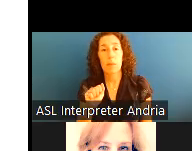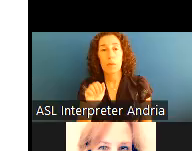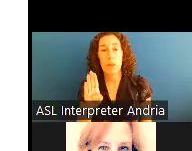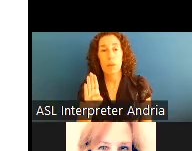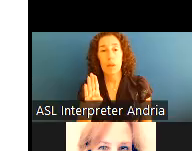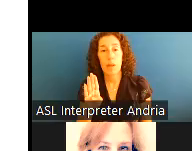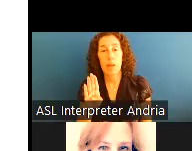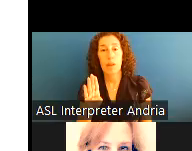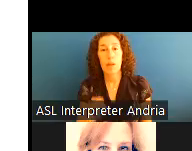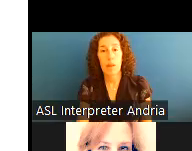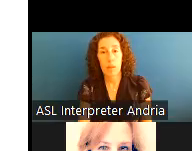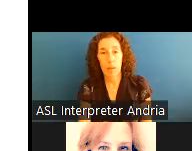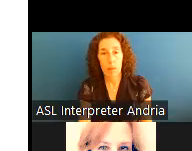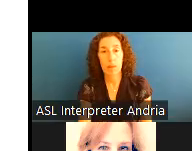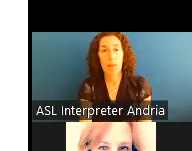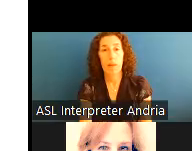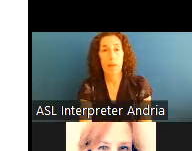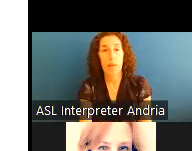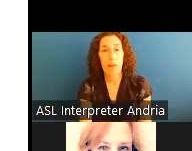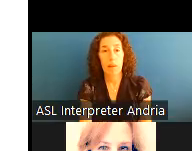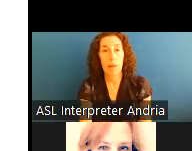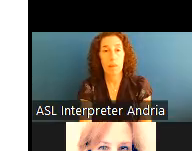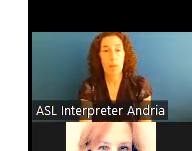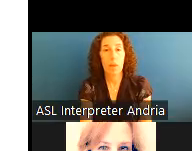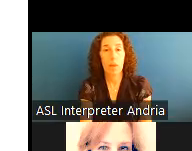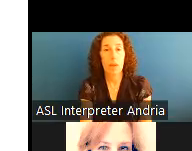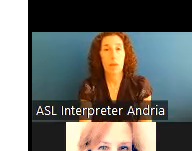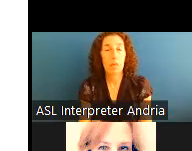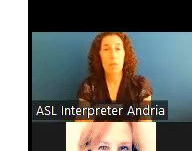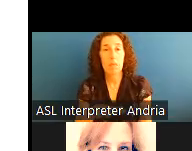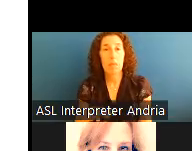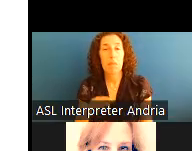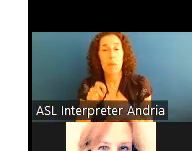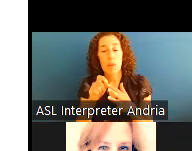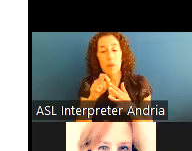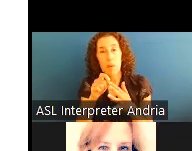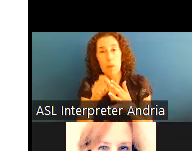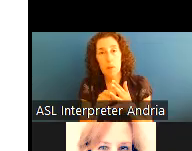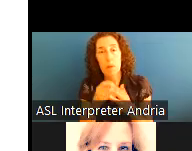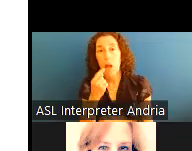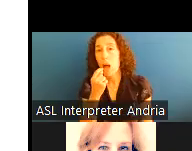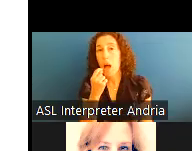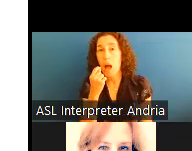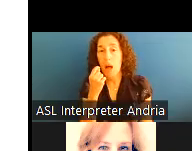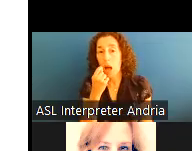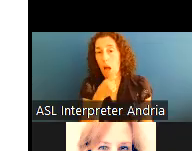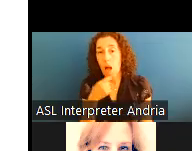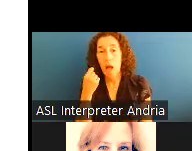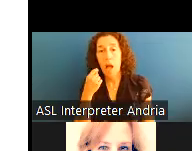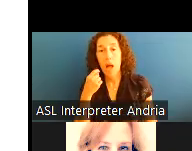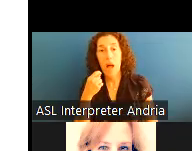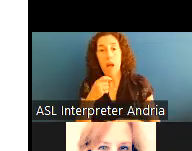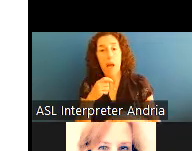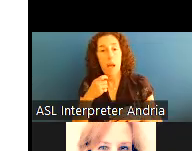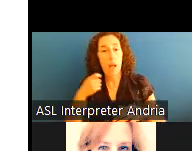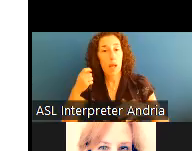of the body, including the skin, inside the mouth, and under the fingernails. A genital and anal exam